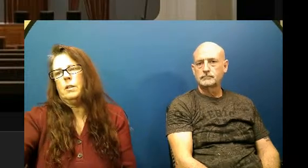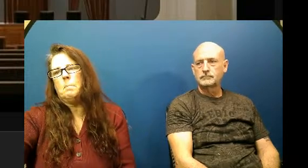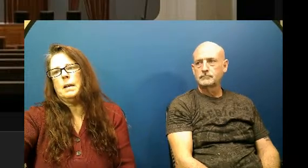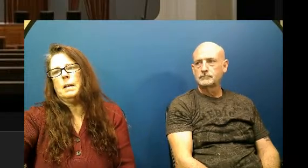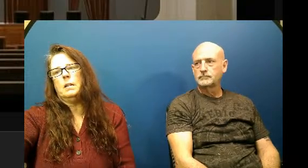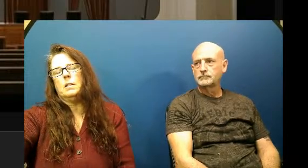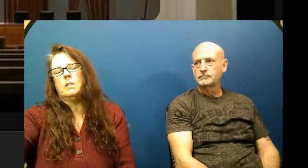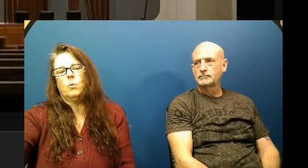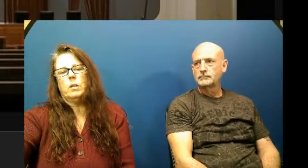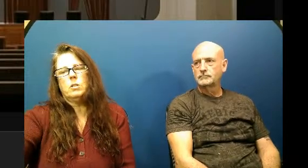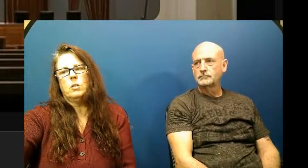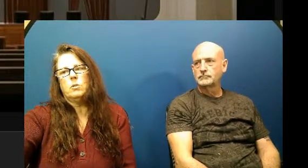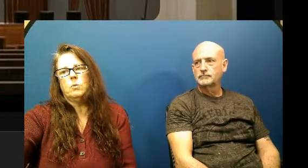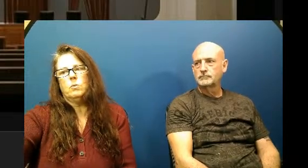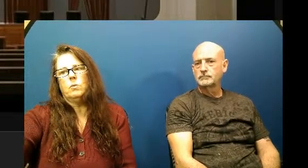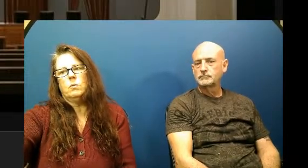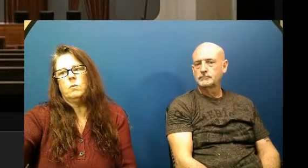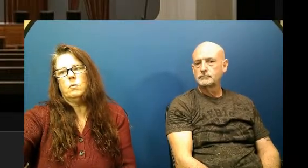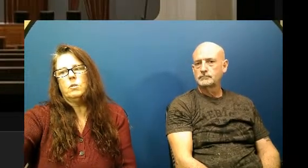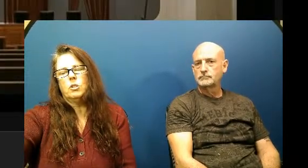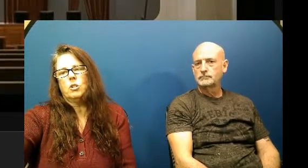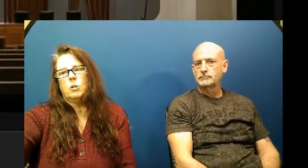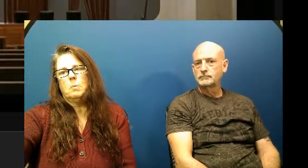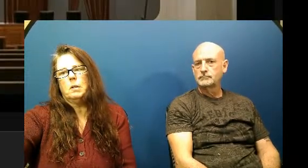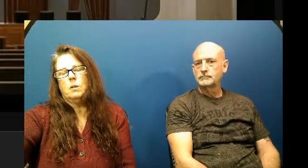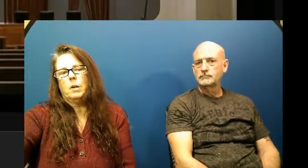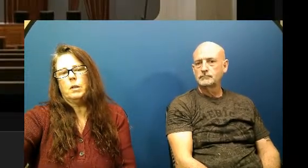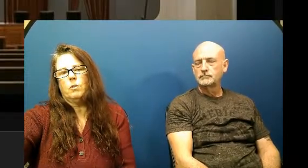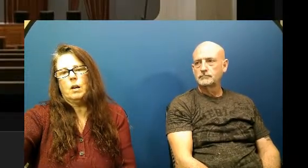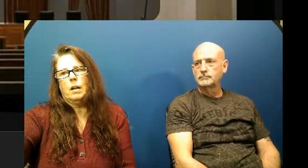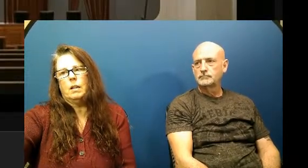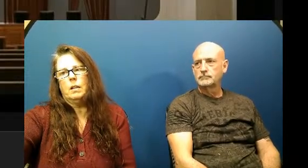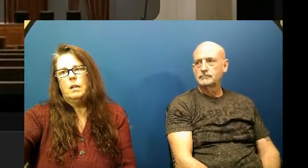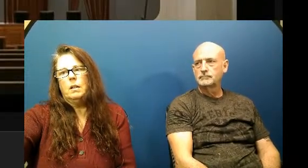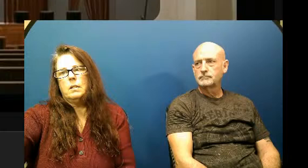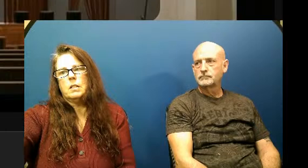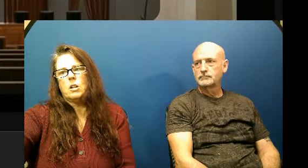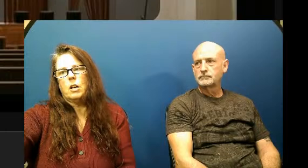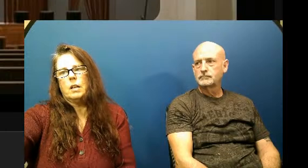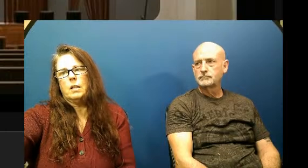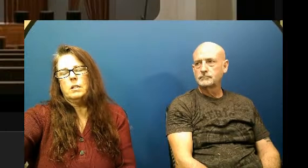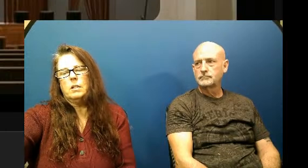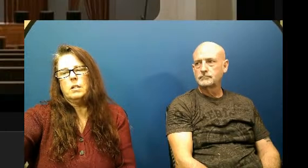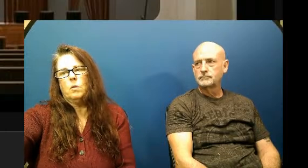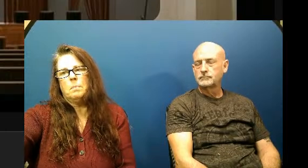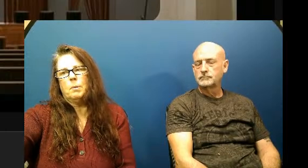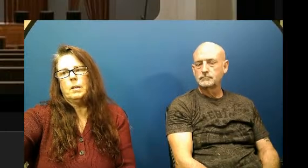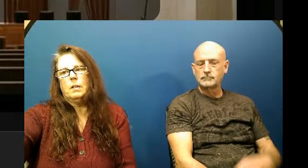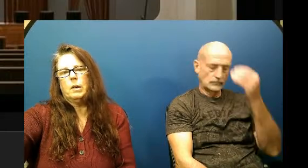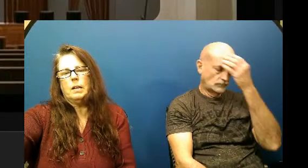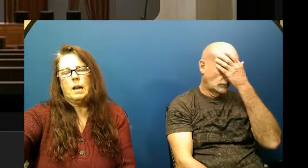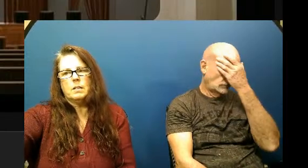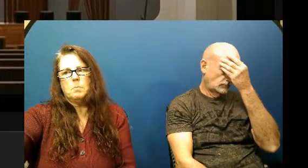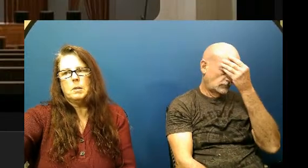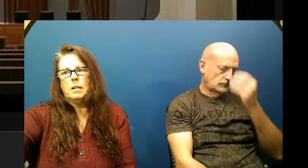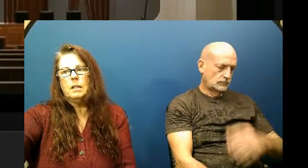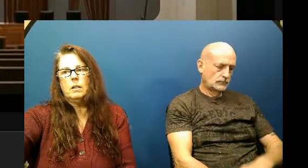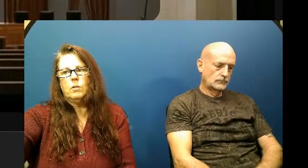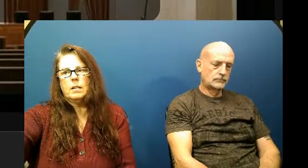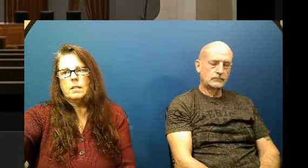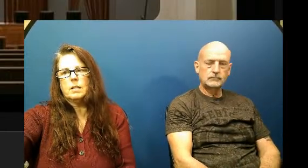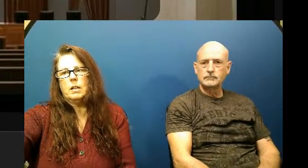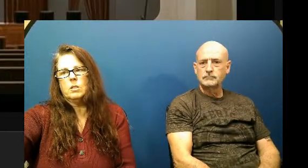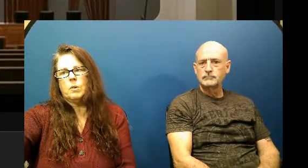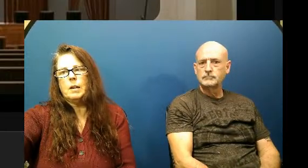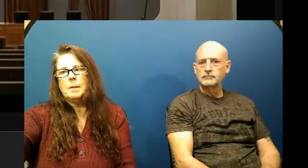hearing on the ban is going to determine whether or not TikTok can continue operating the way it has been in